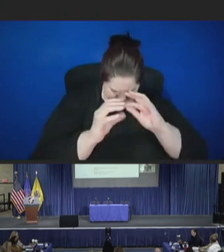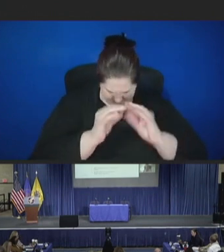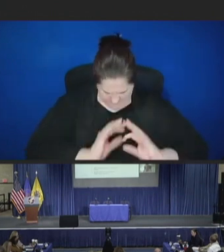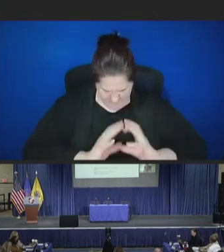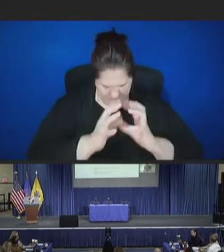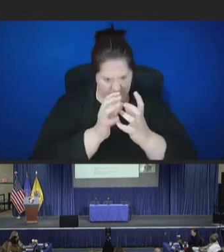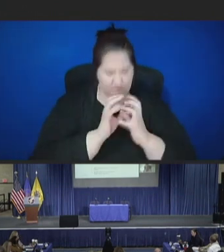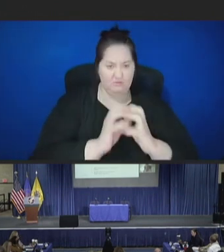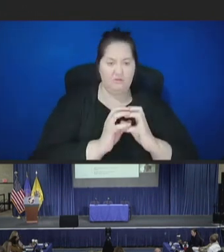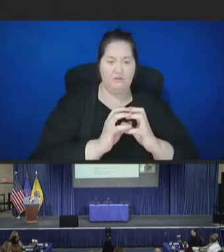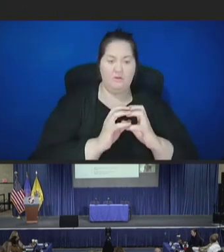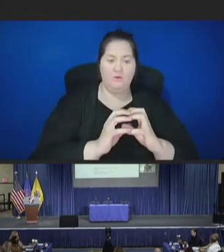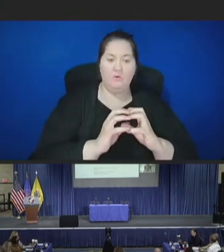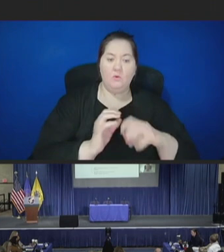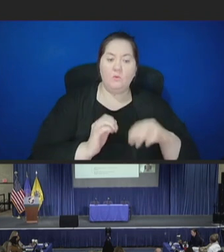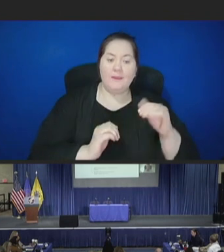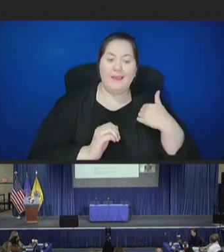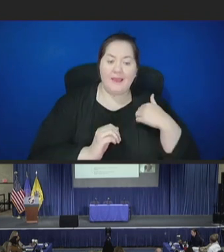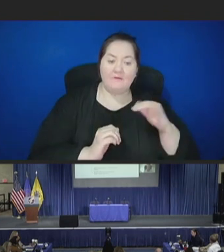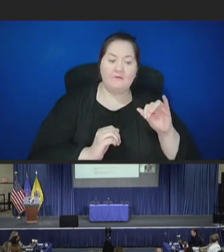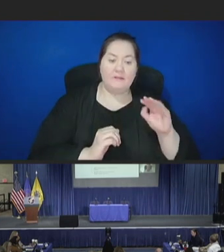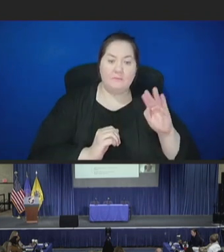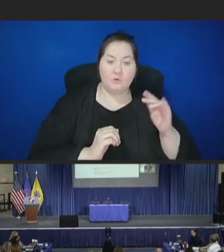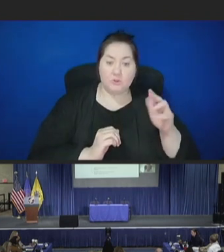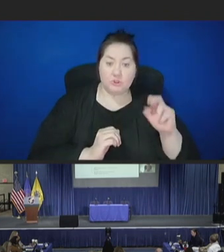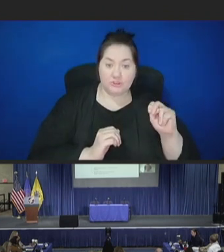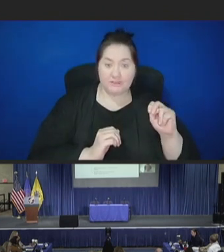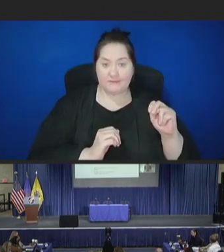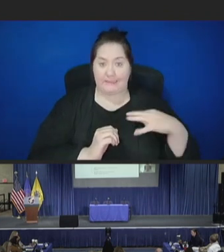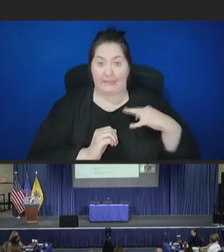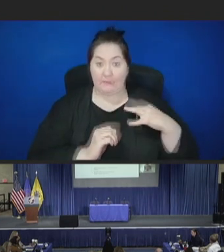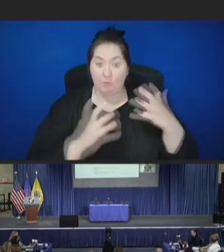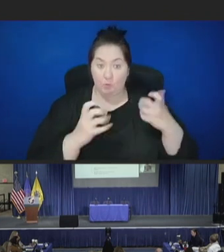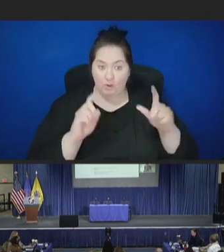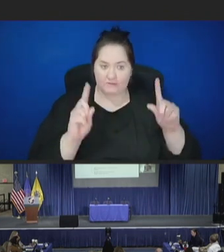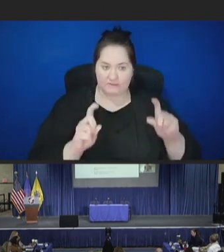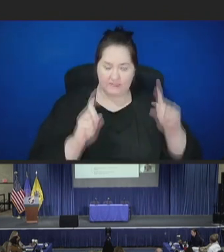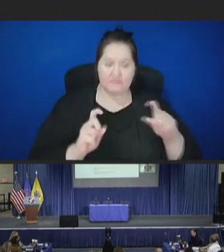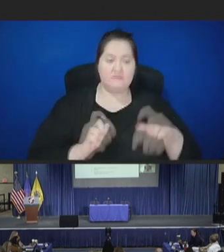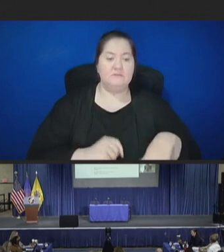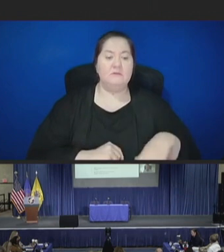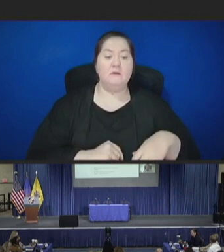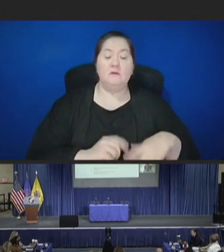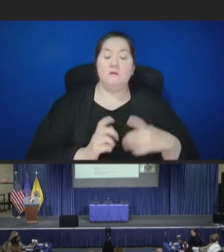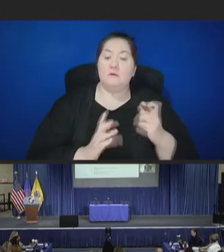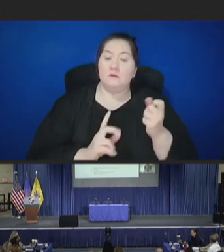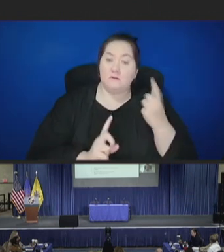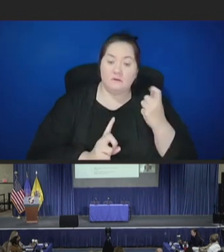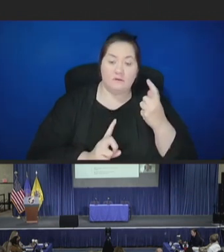an immunogen candidate that we'd like to test. But since it's targeting human